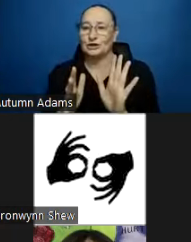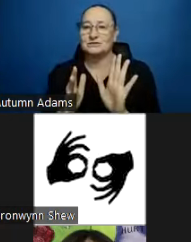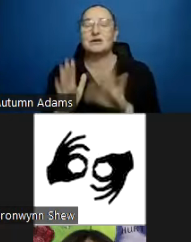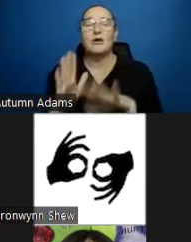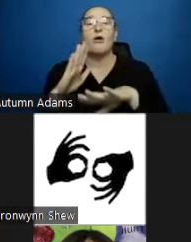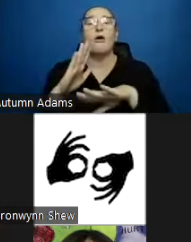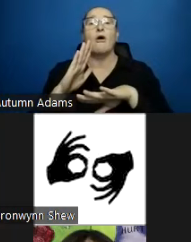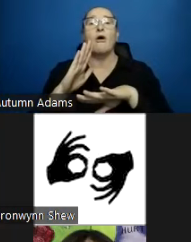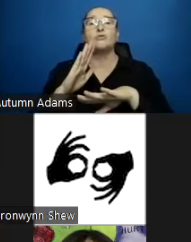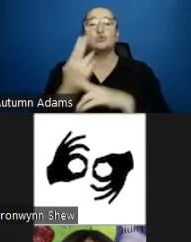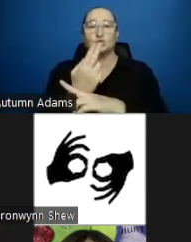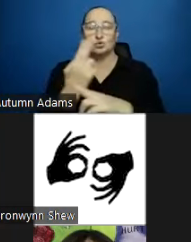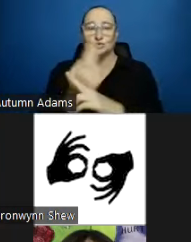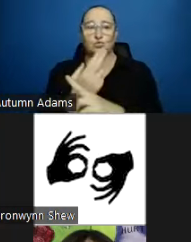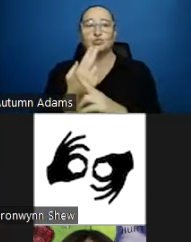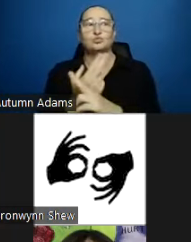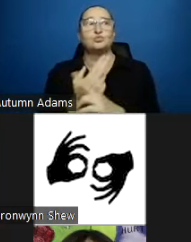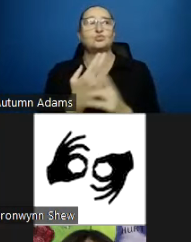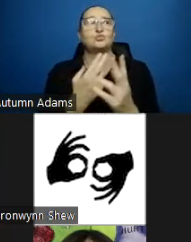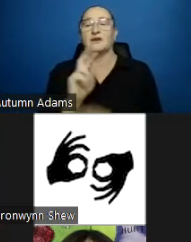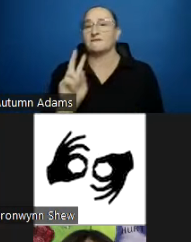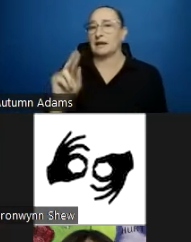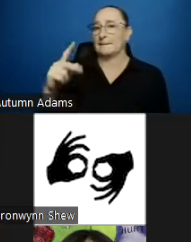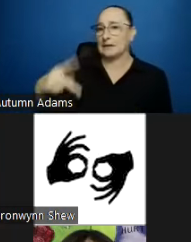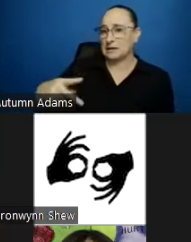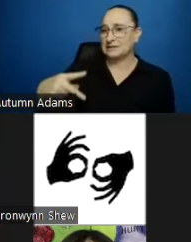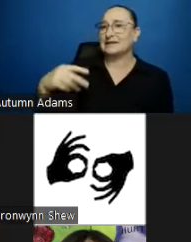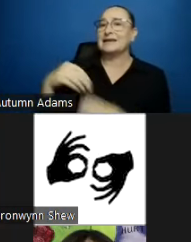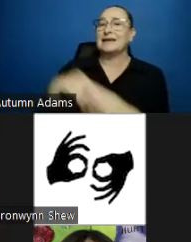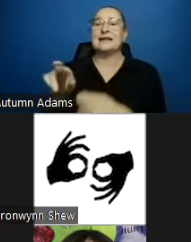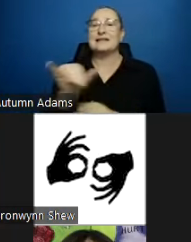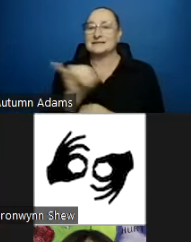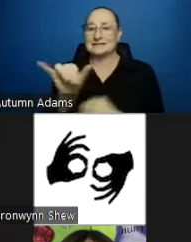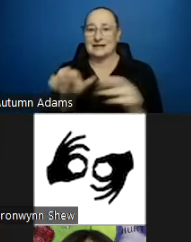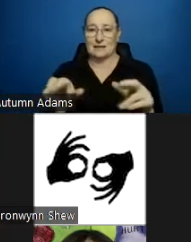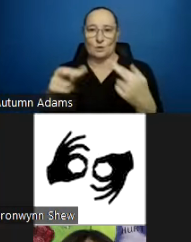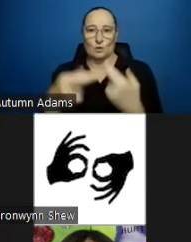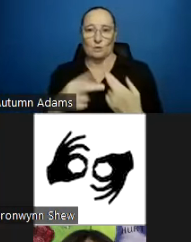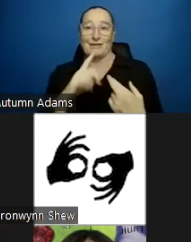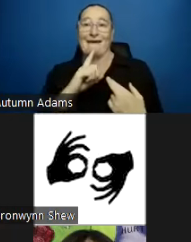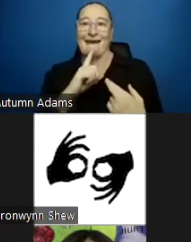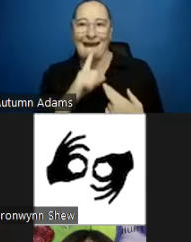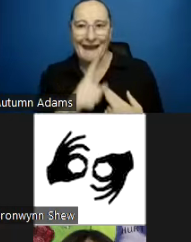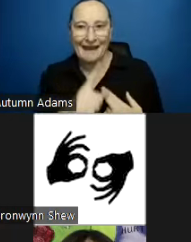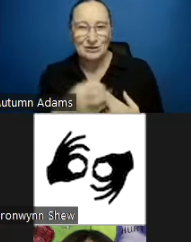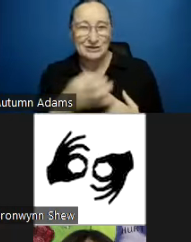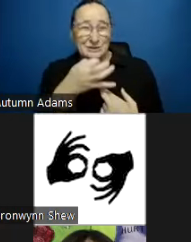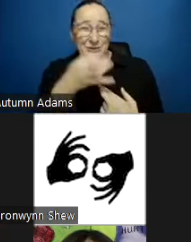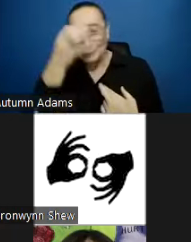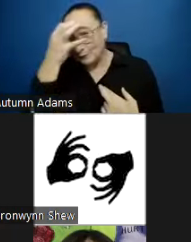to use VEPs to use it in the same room. So they actually just barely passed that